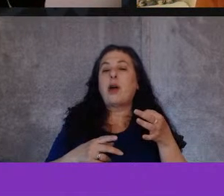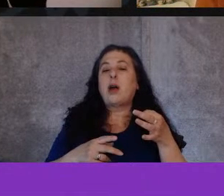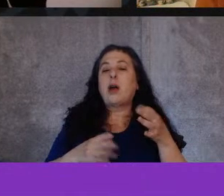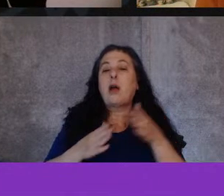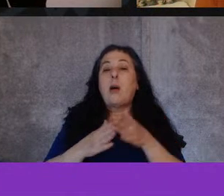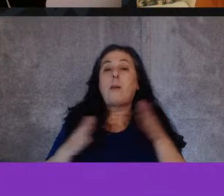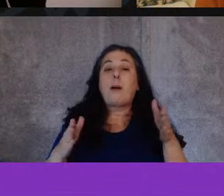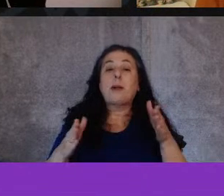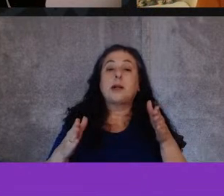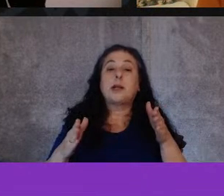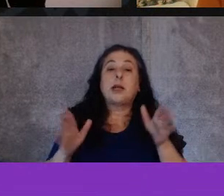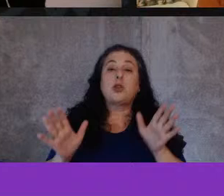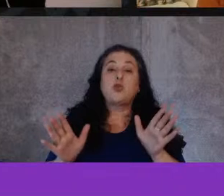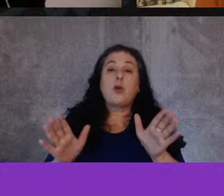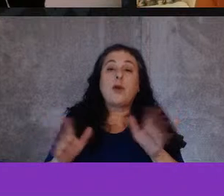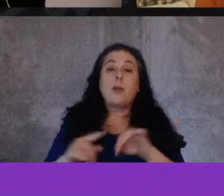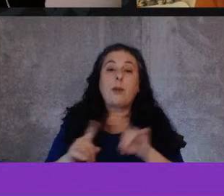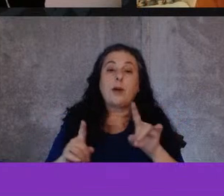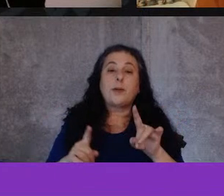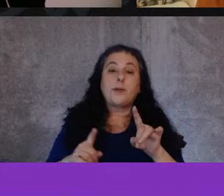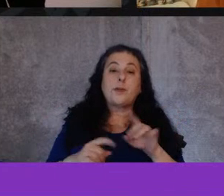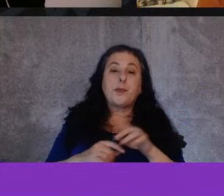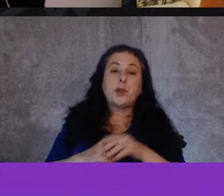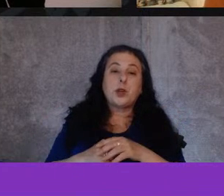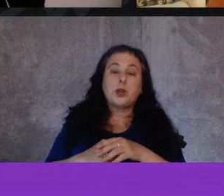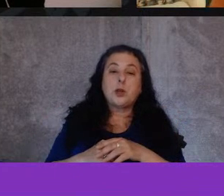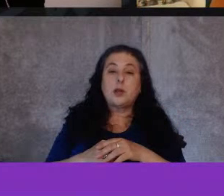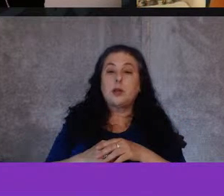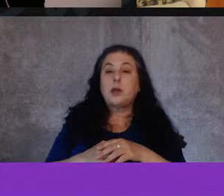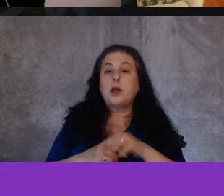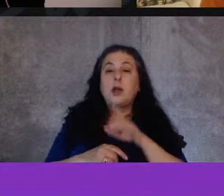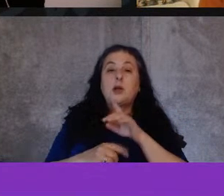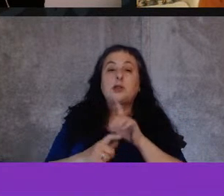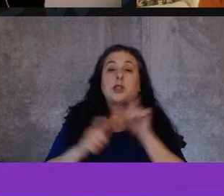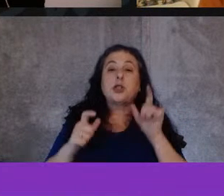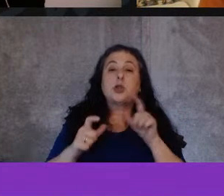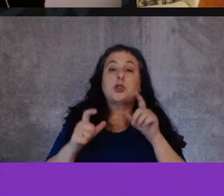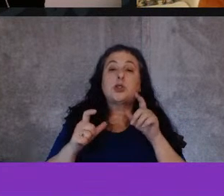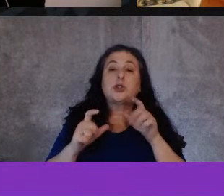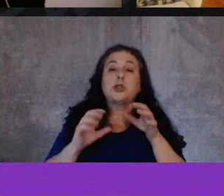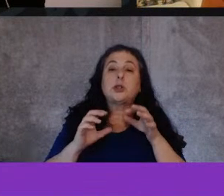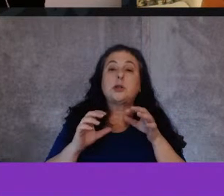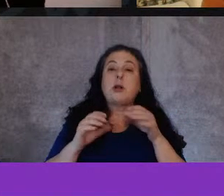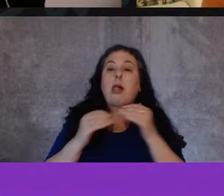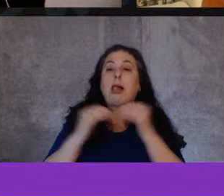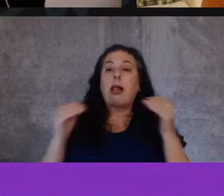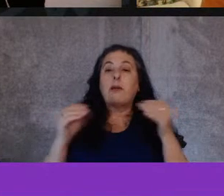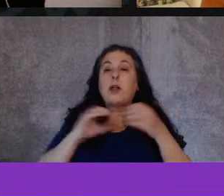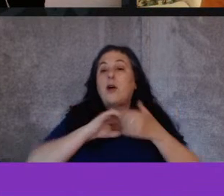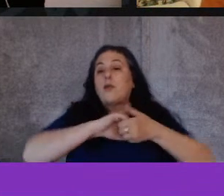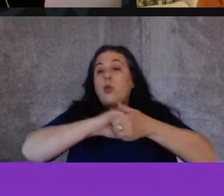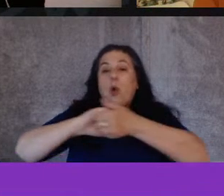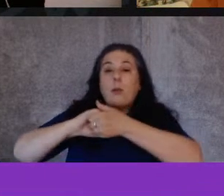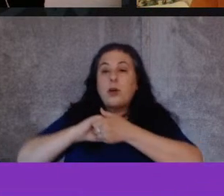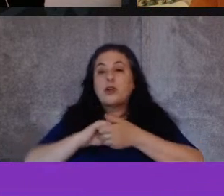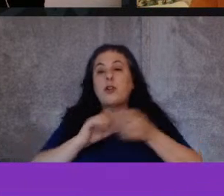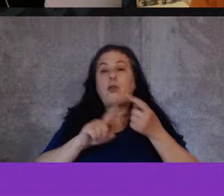publicly driven, but there's a huge degree of cooperation from like private